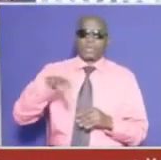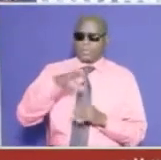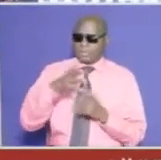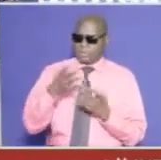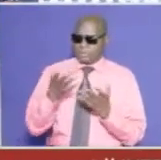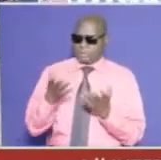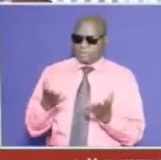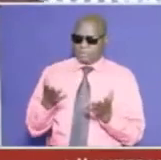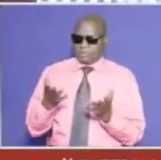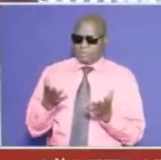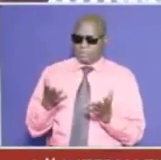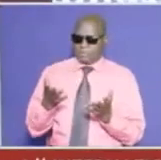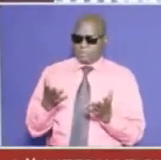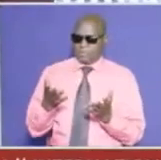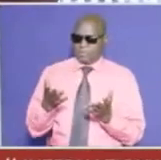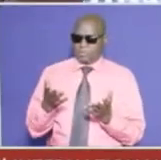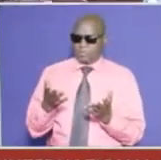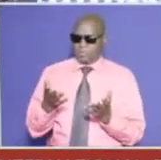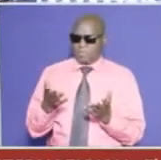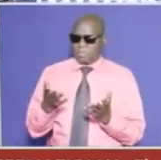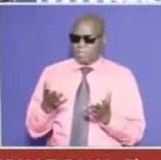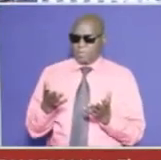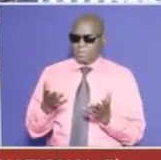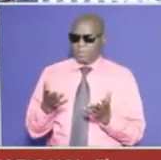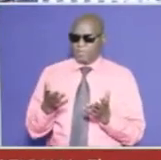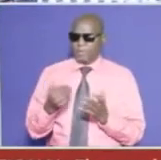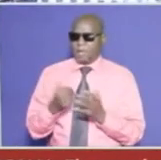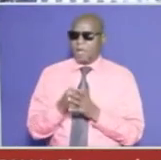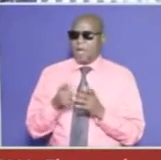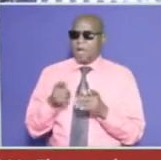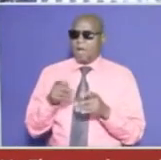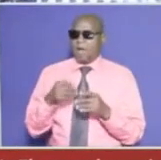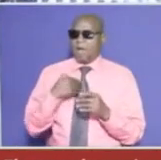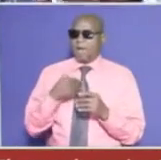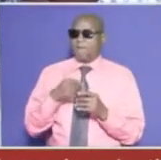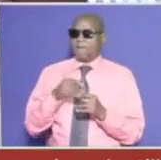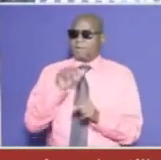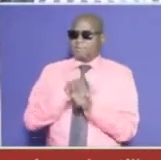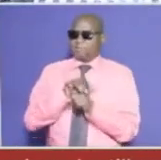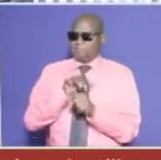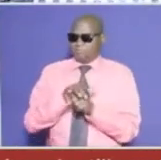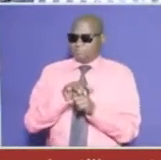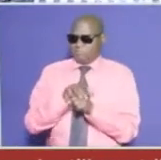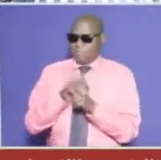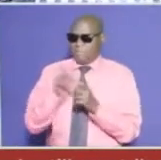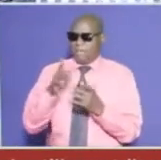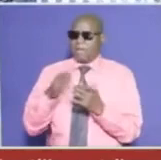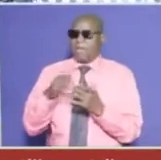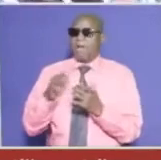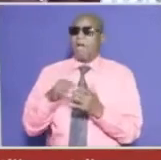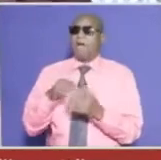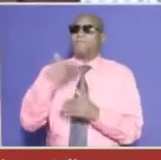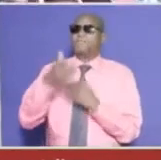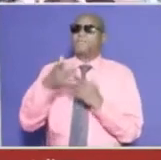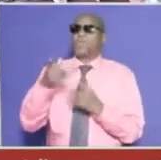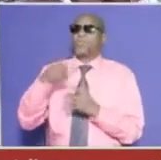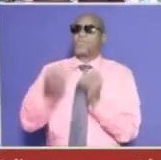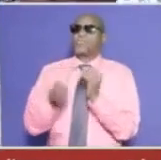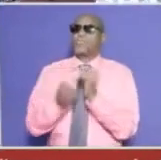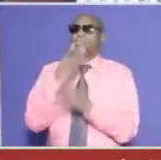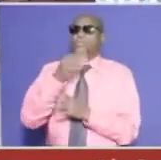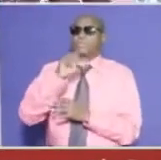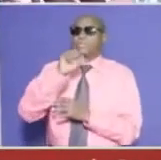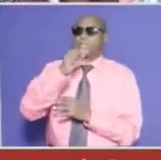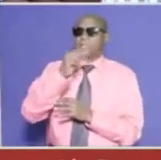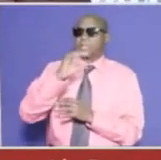from reliable sources there were recce squads after we launched the